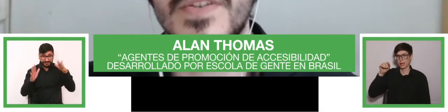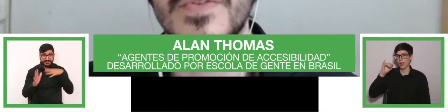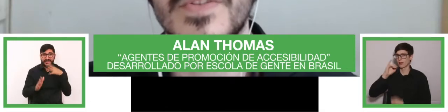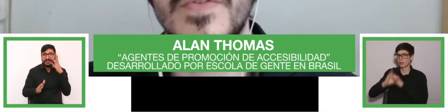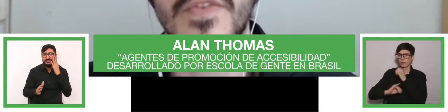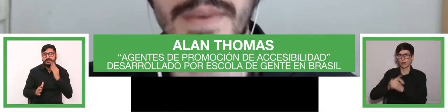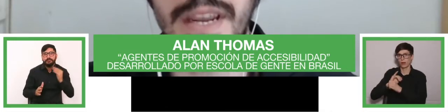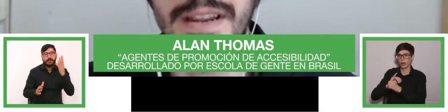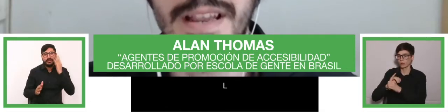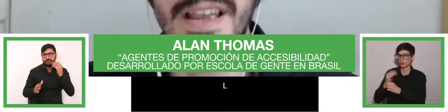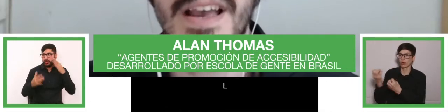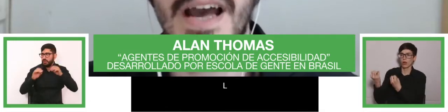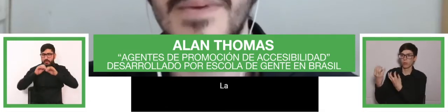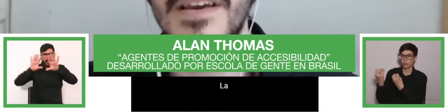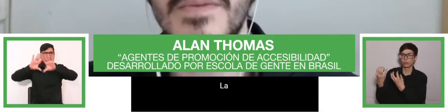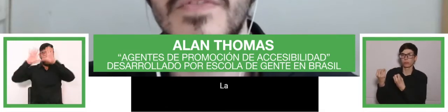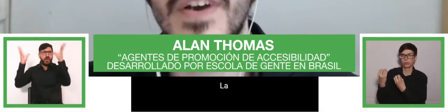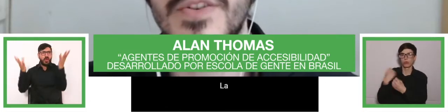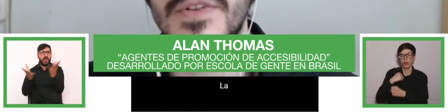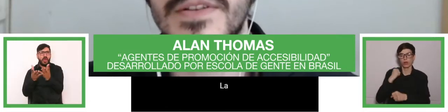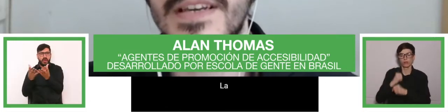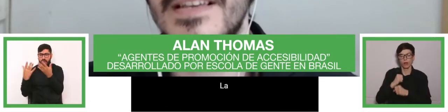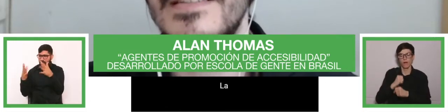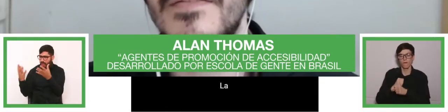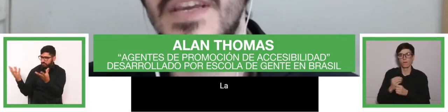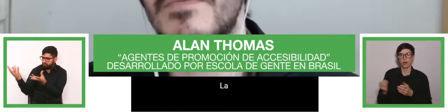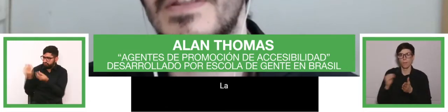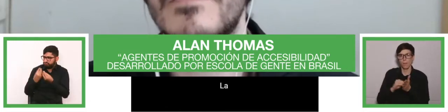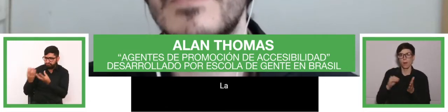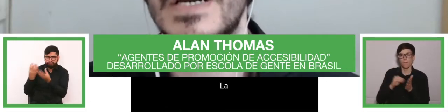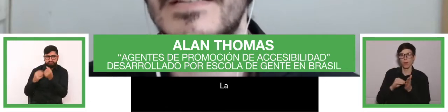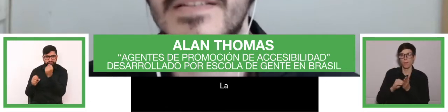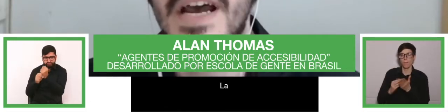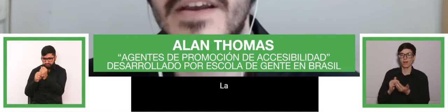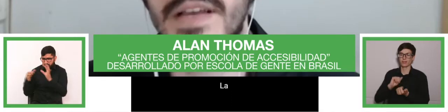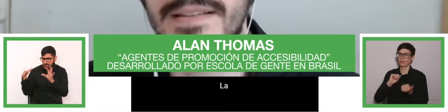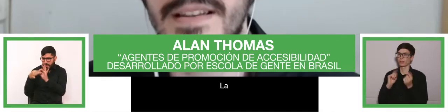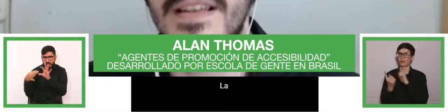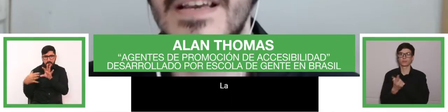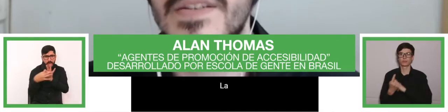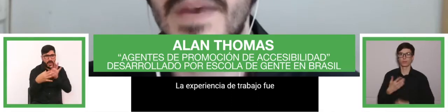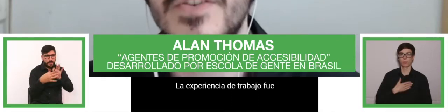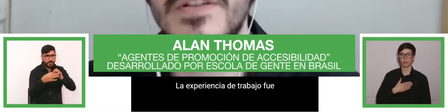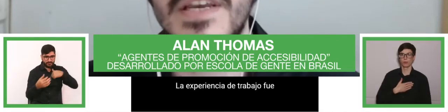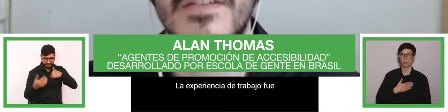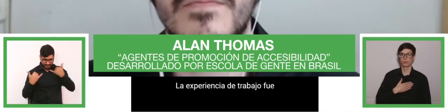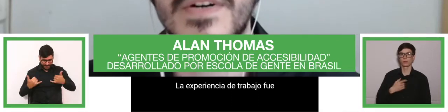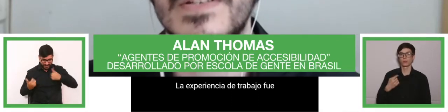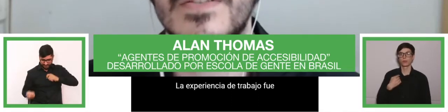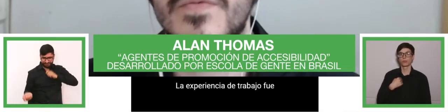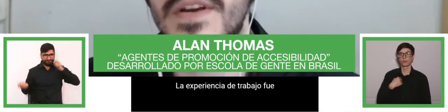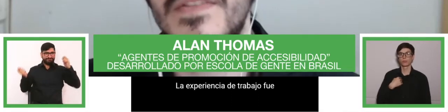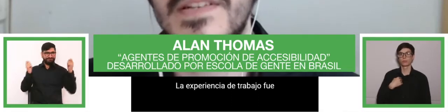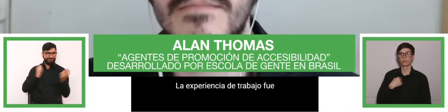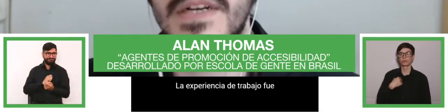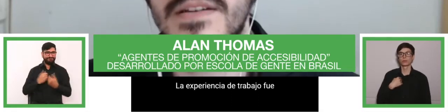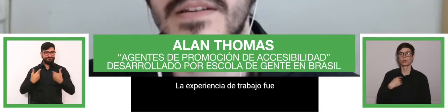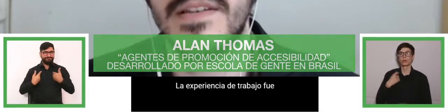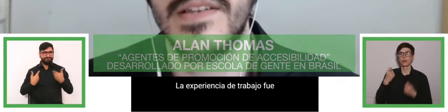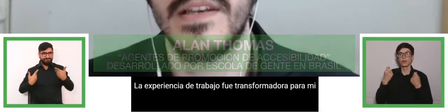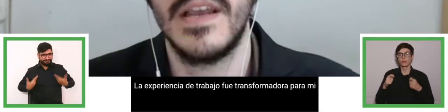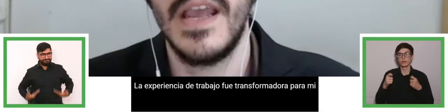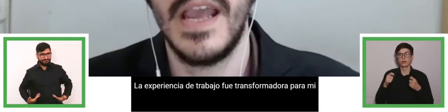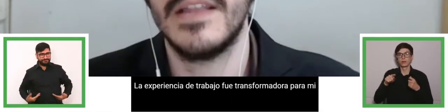was transforming. I became a professional that can intervene whenever a right is violated, especially of persons with